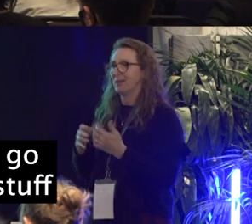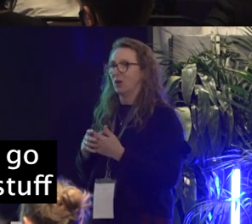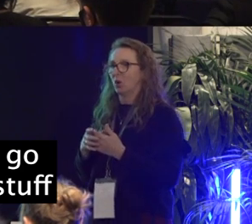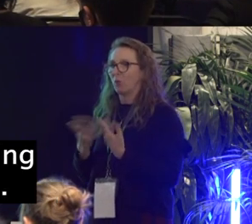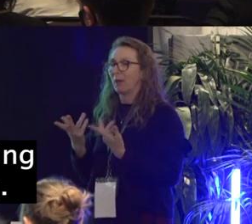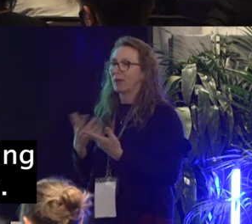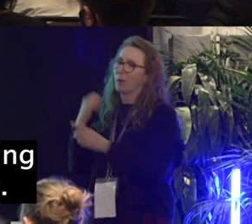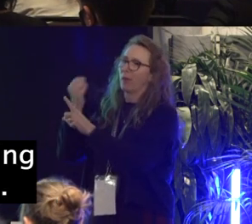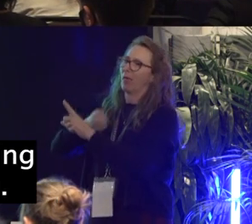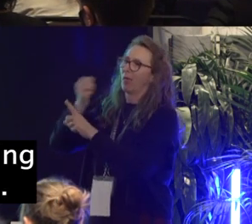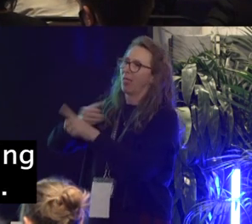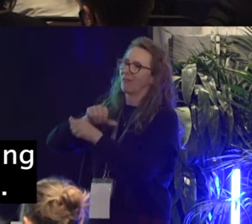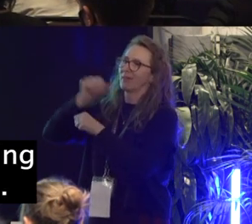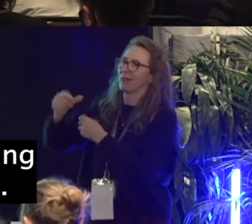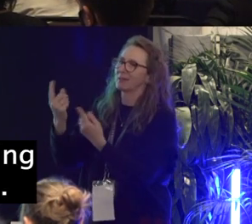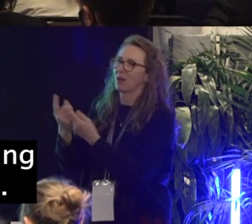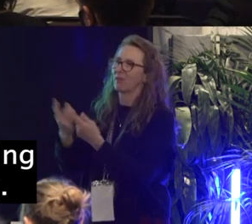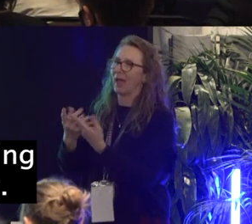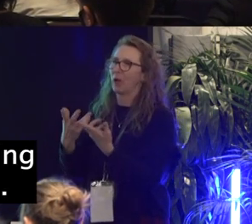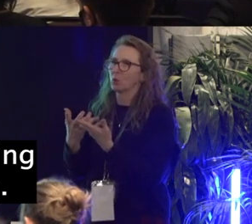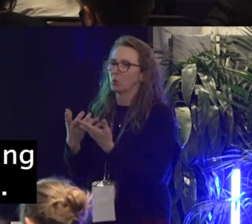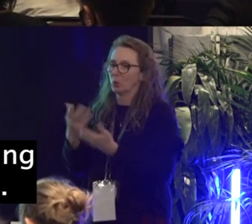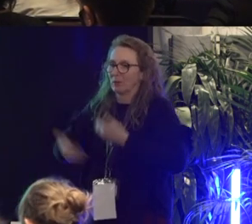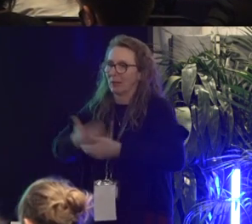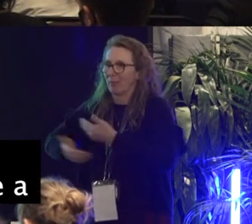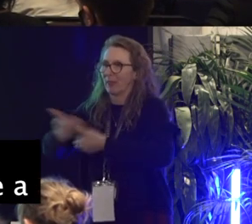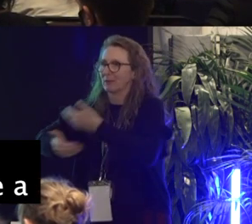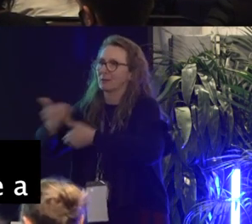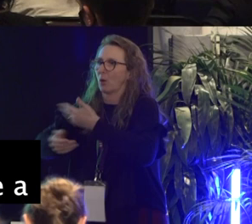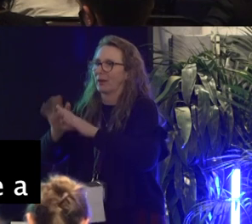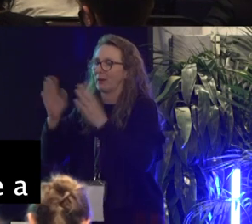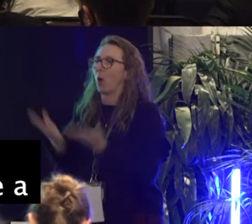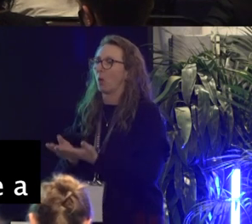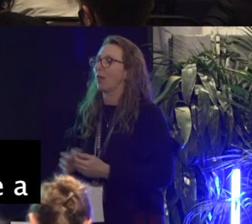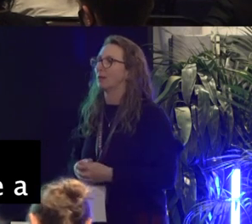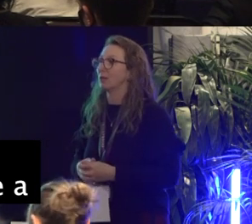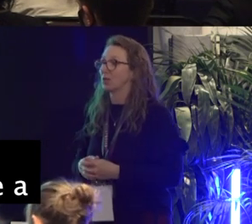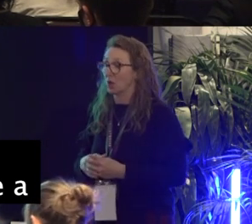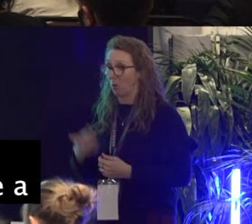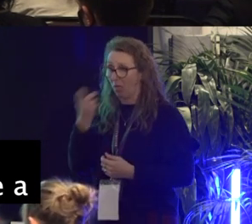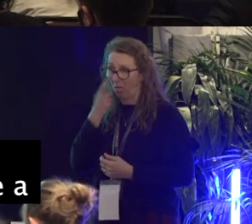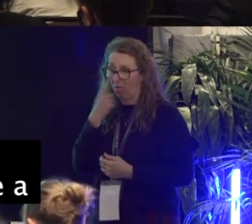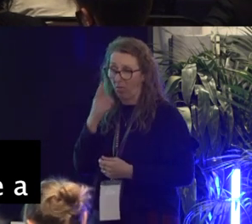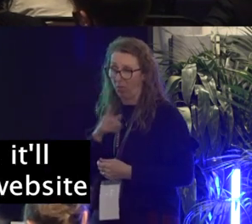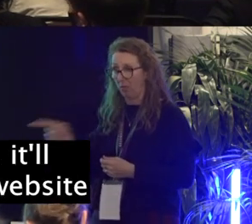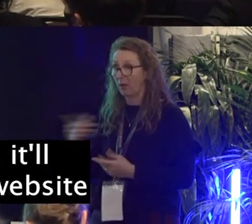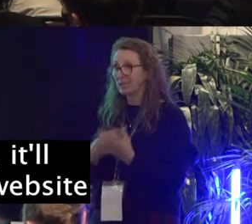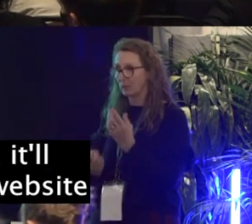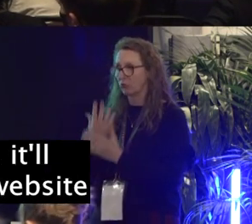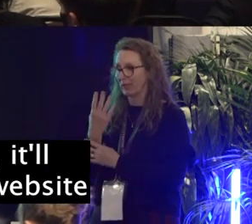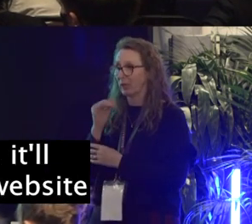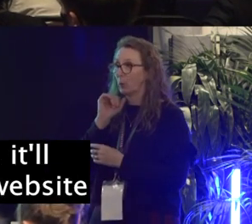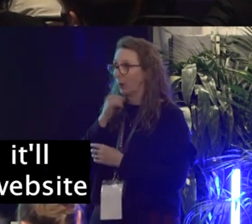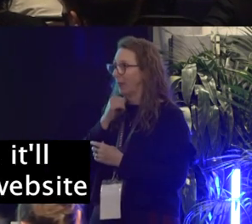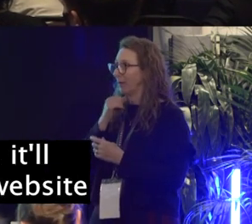next lot of stuff and how to keep our world moving and how to keep it developing. And so look out for that, because in the spring there'll be a Bristol and Bath